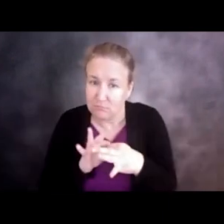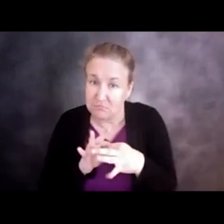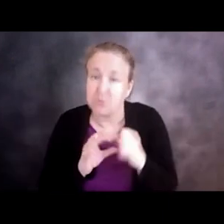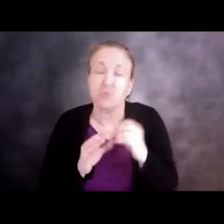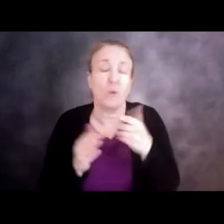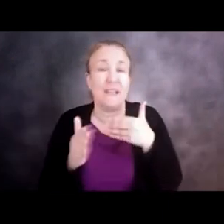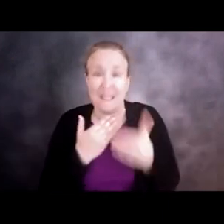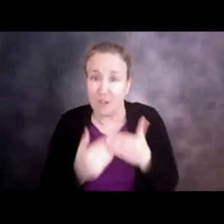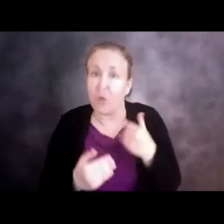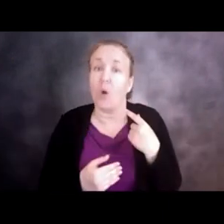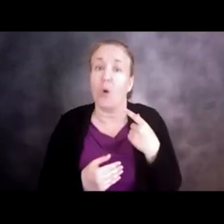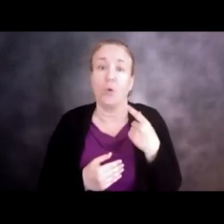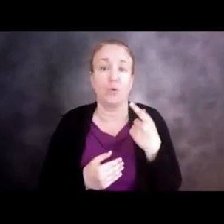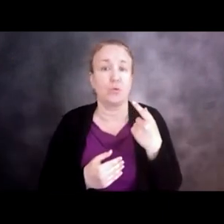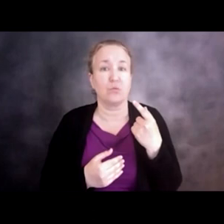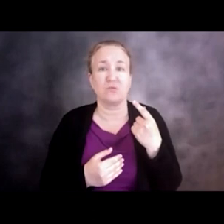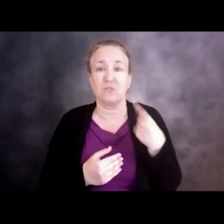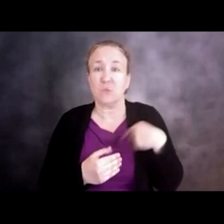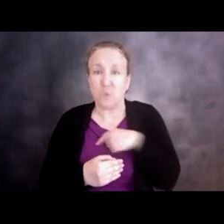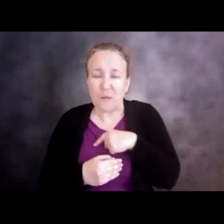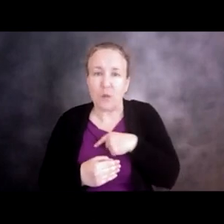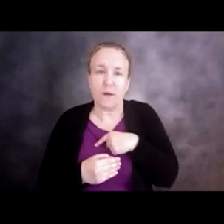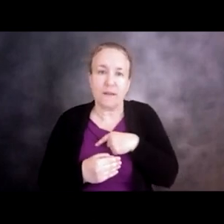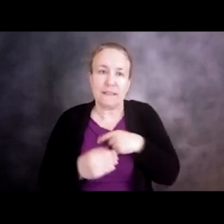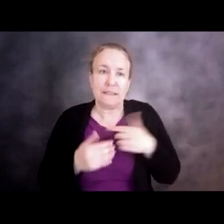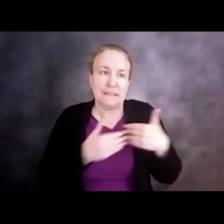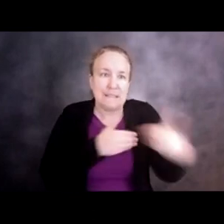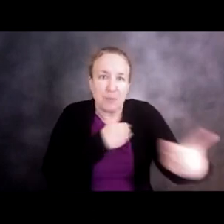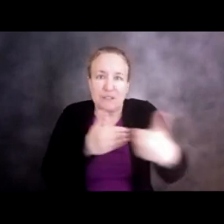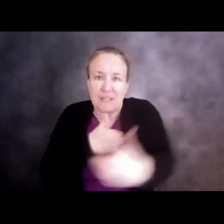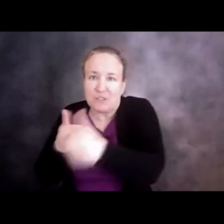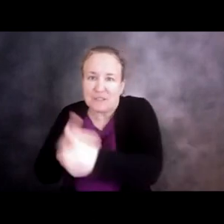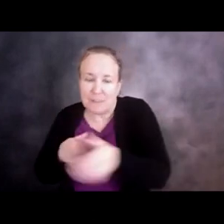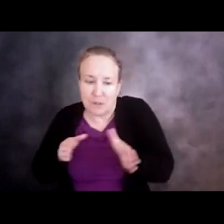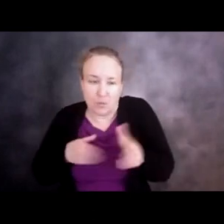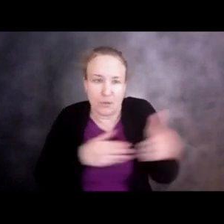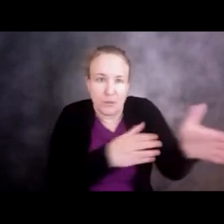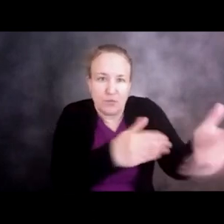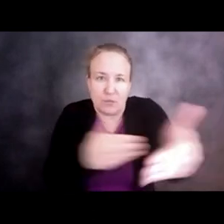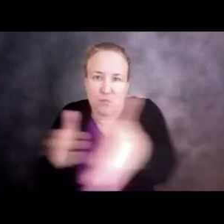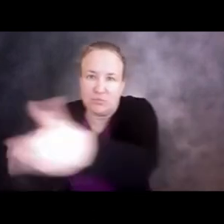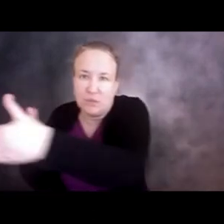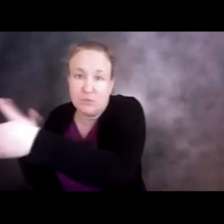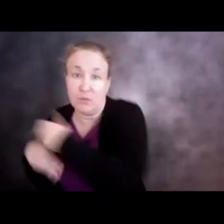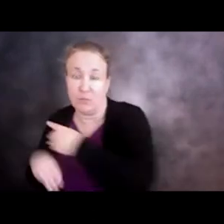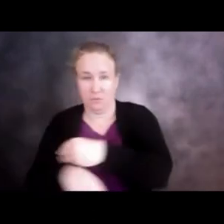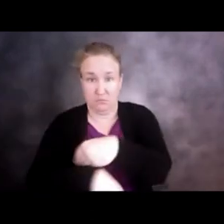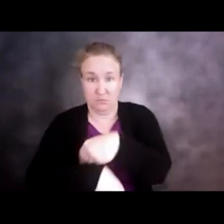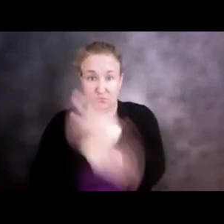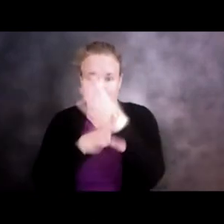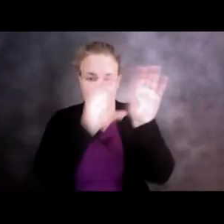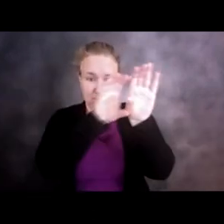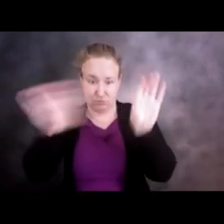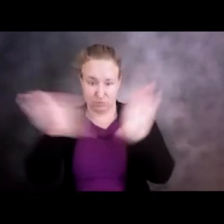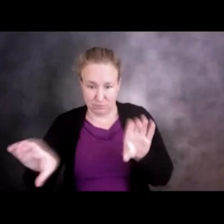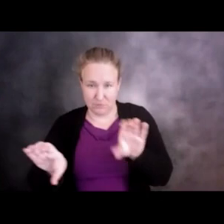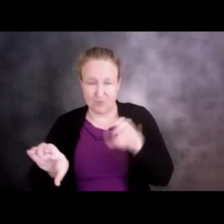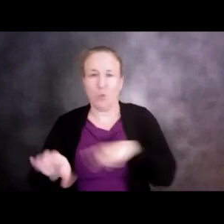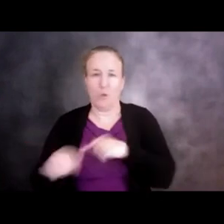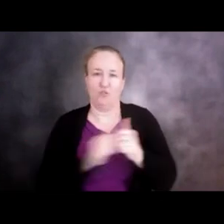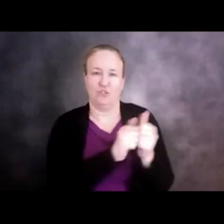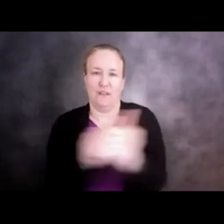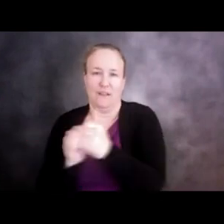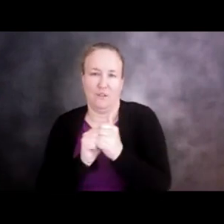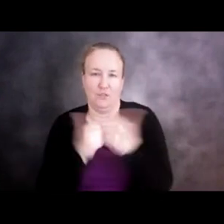even though we were in our little tight boxes, we were still together on that screen trying to figure out a way to